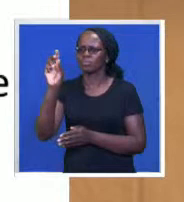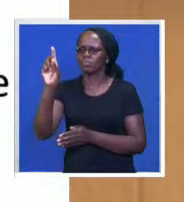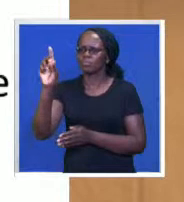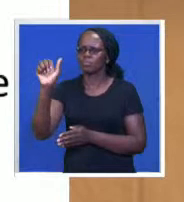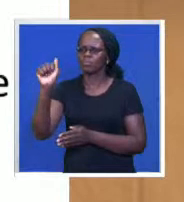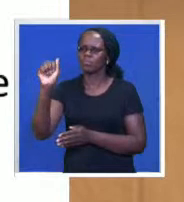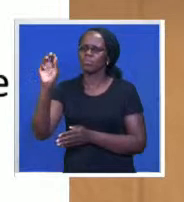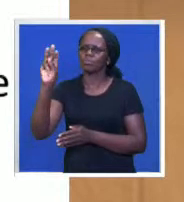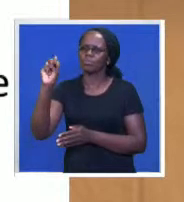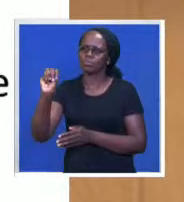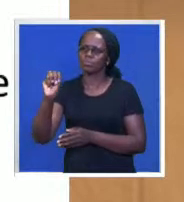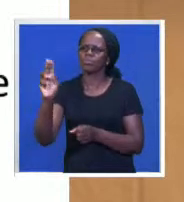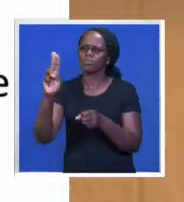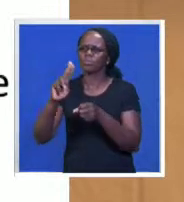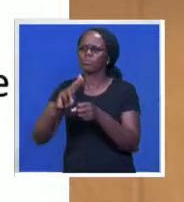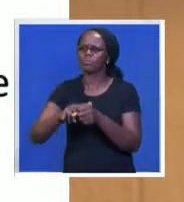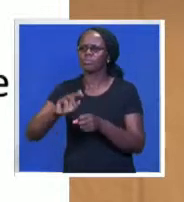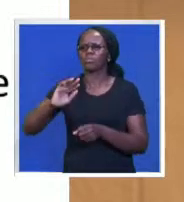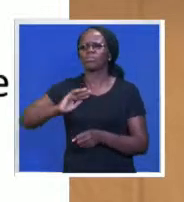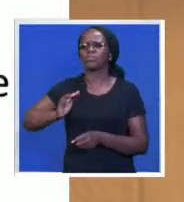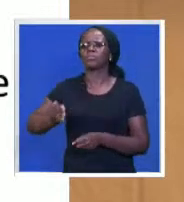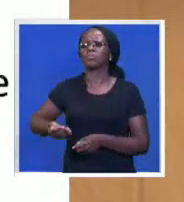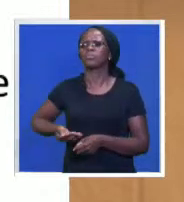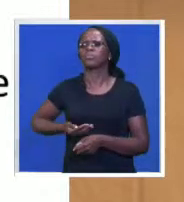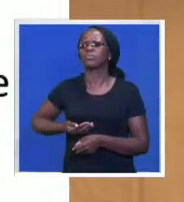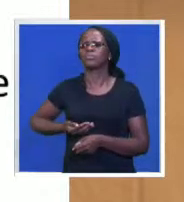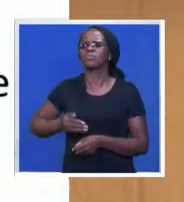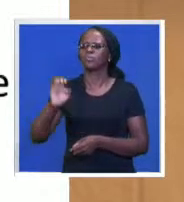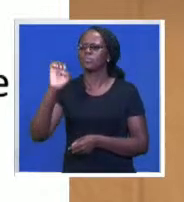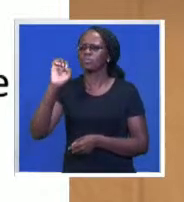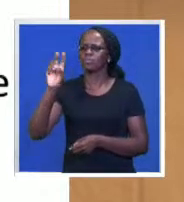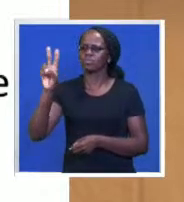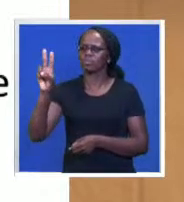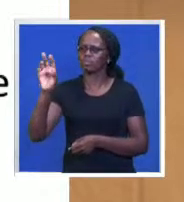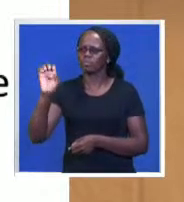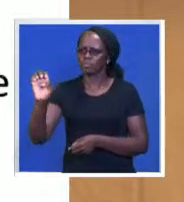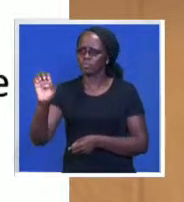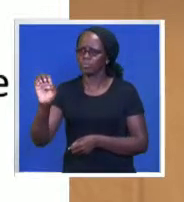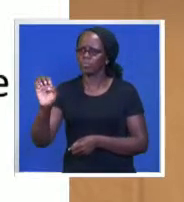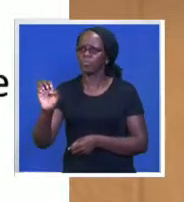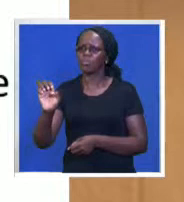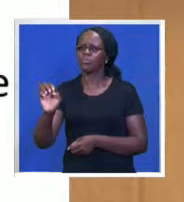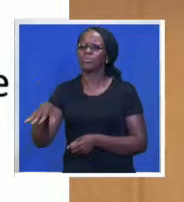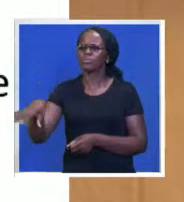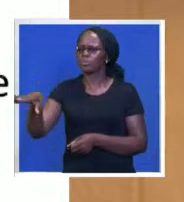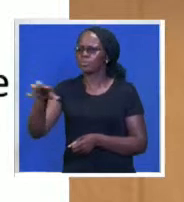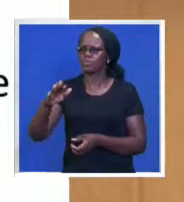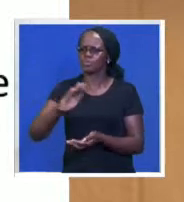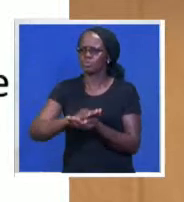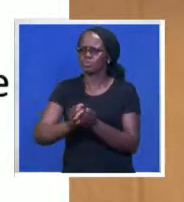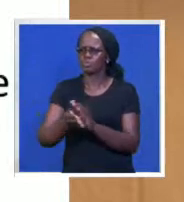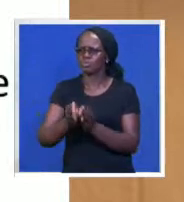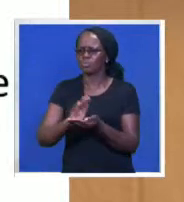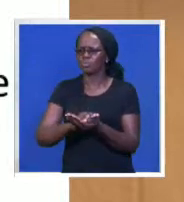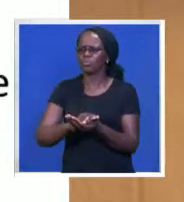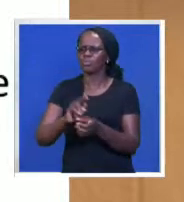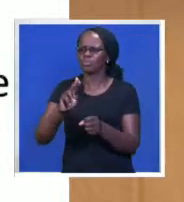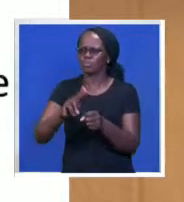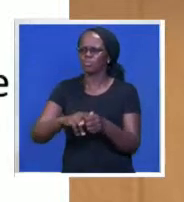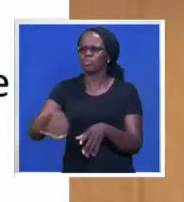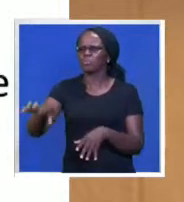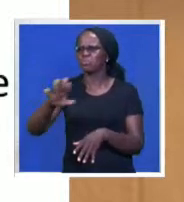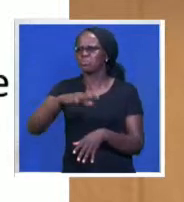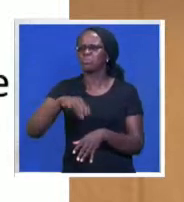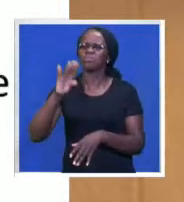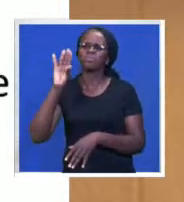had created animals, plants, and other things in nature. That is found in Genesis 1,